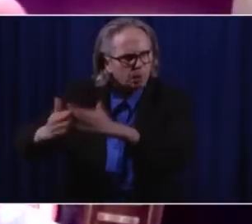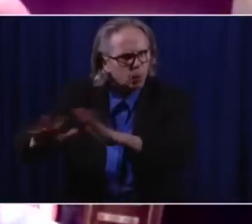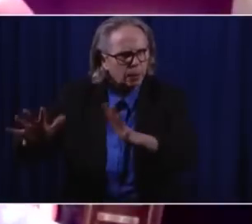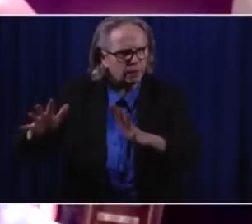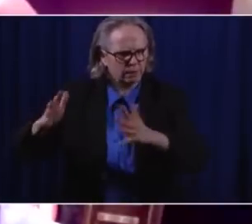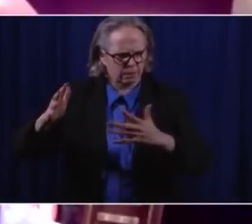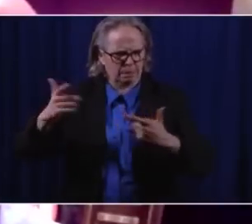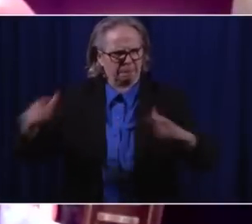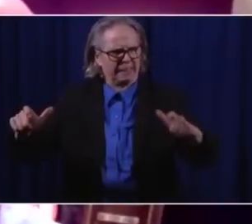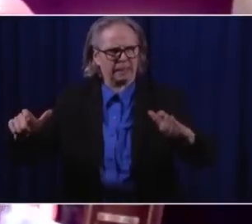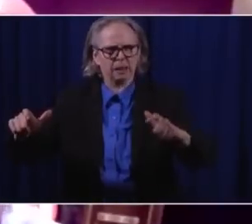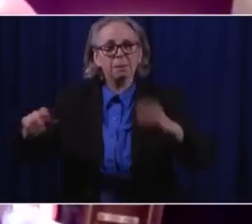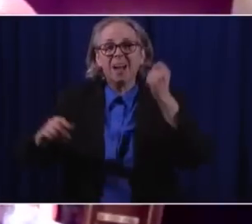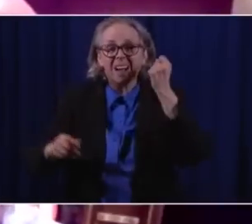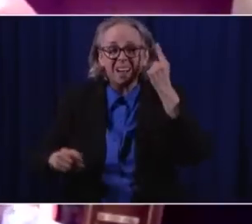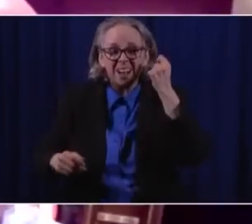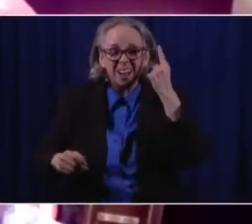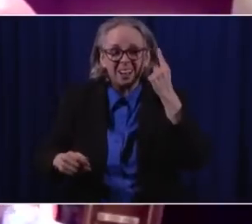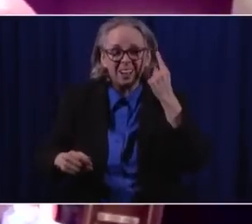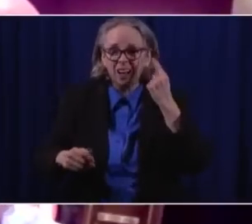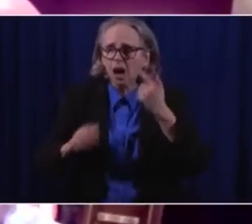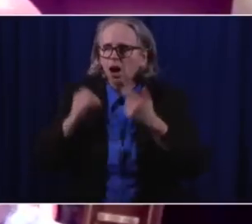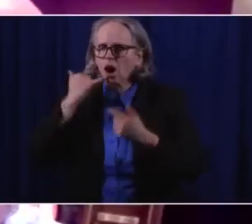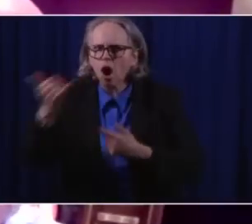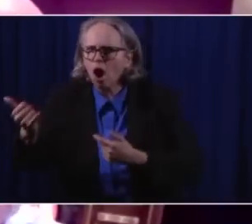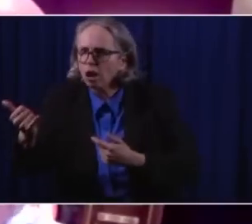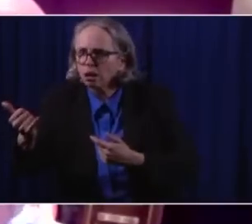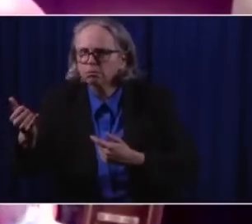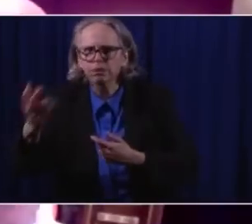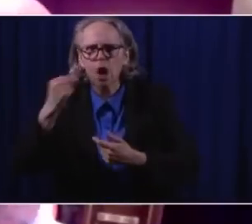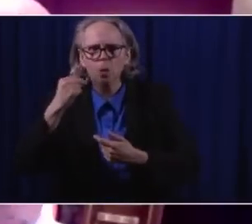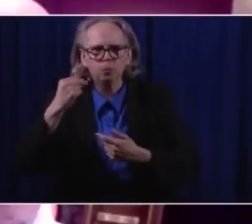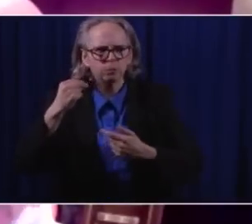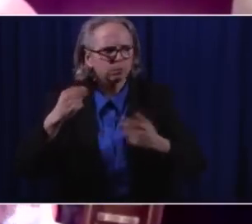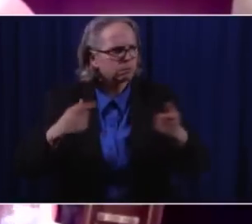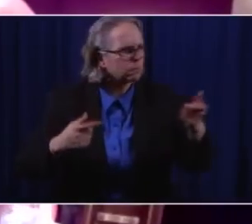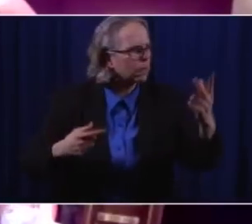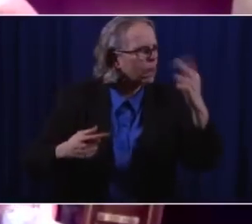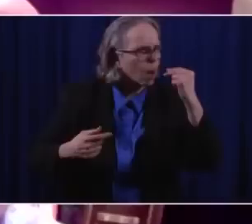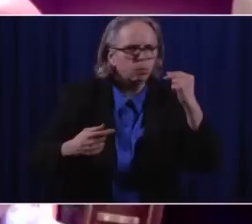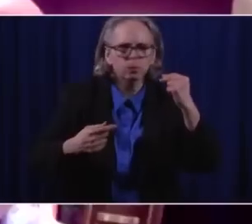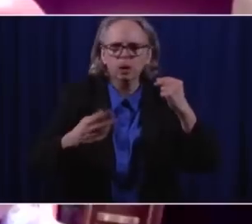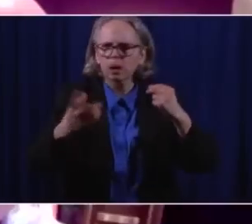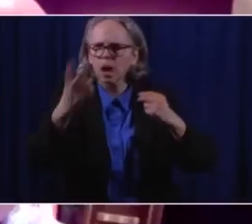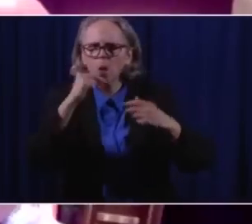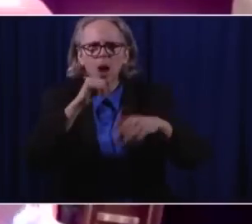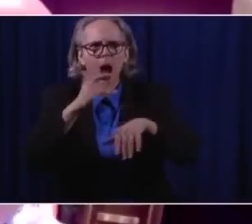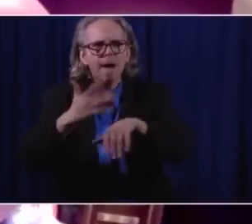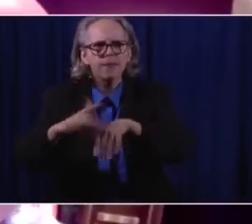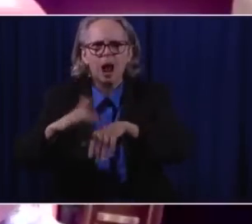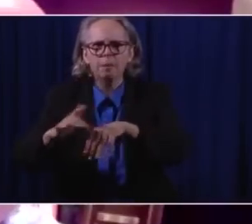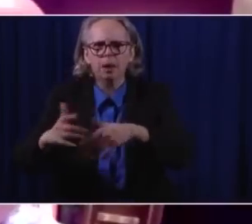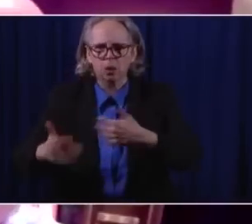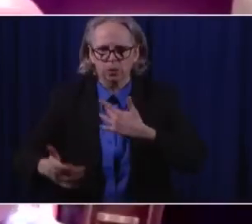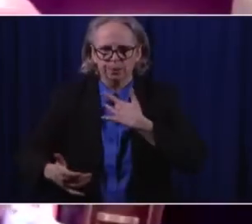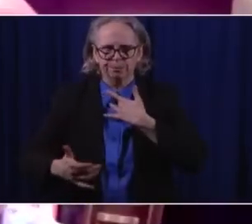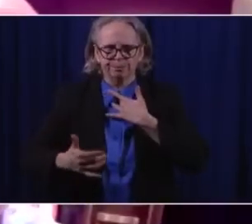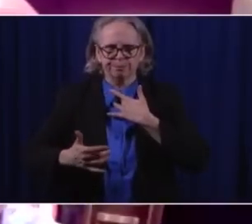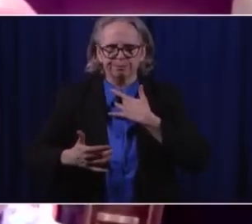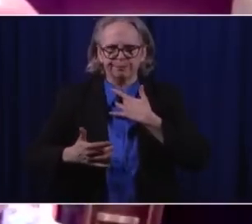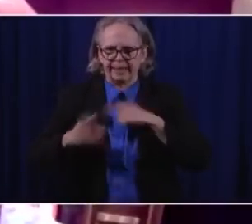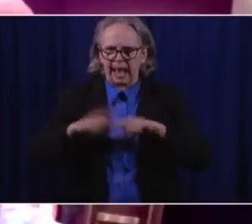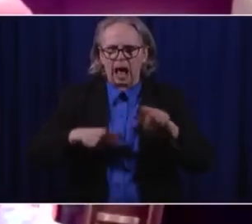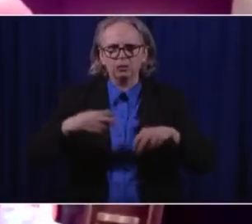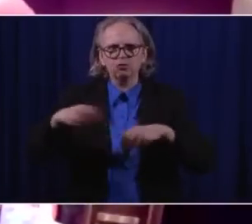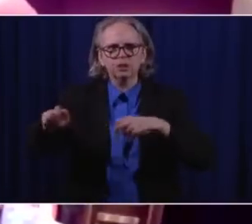those facilities get full, and they are getting there, some already are, the ability to transfer is